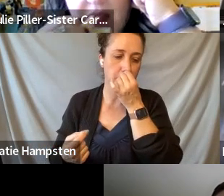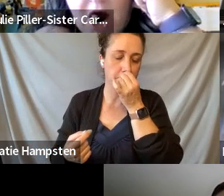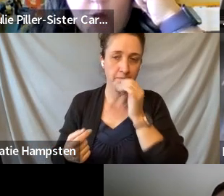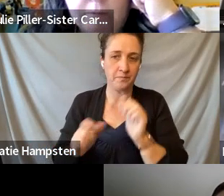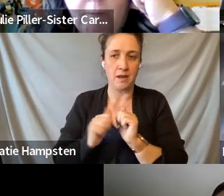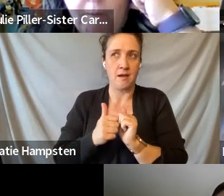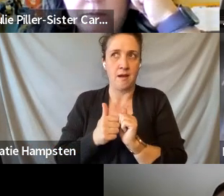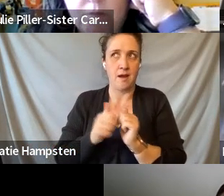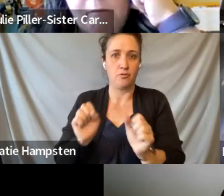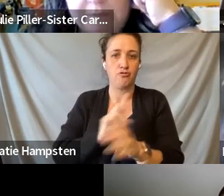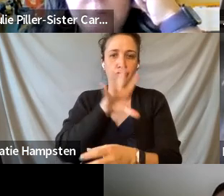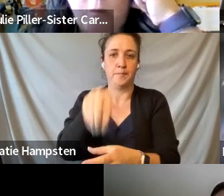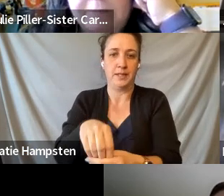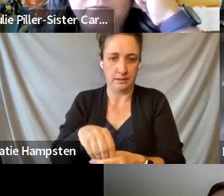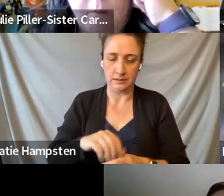how to jump in.